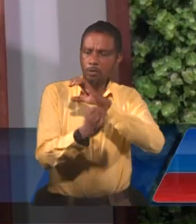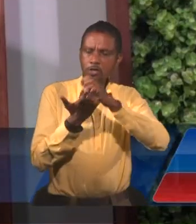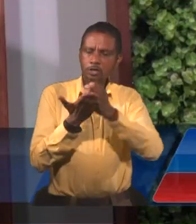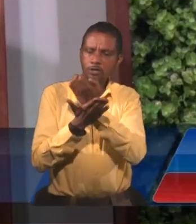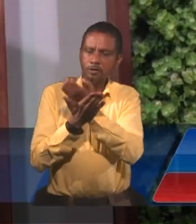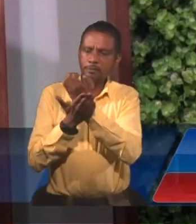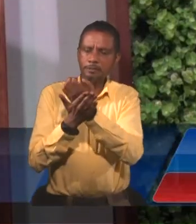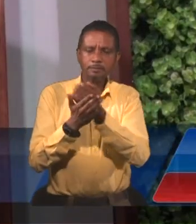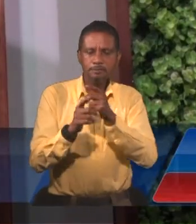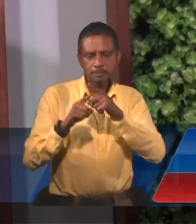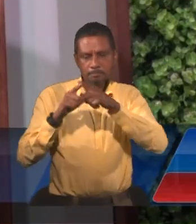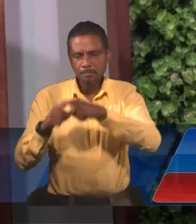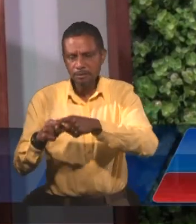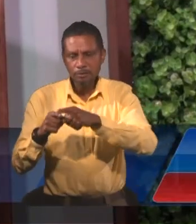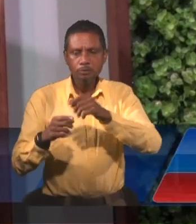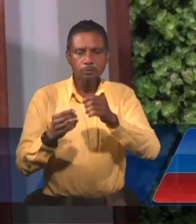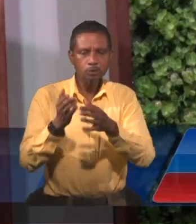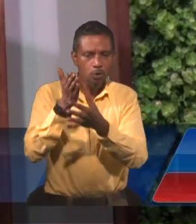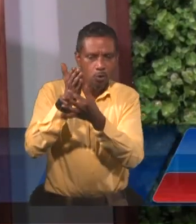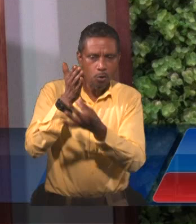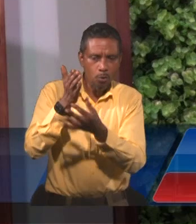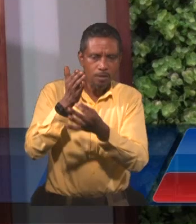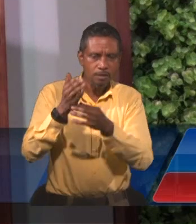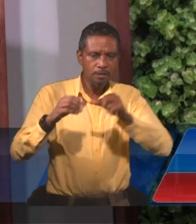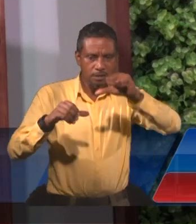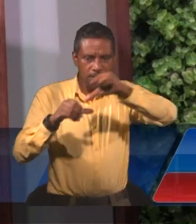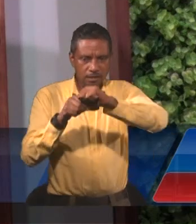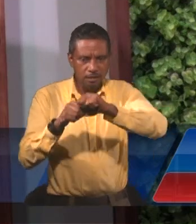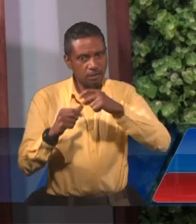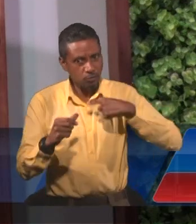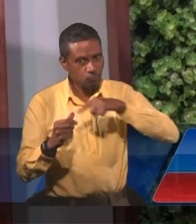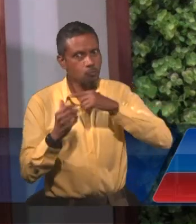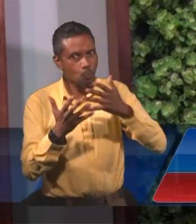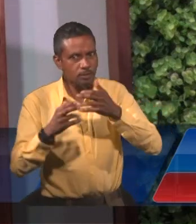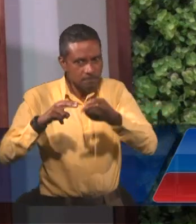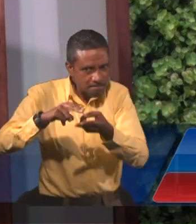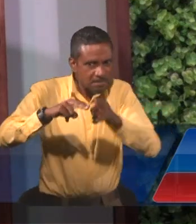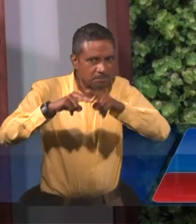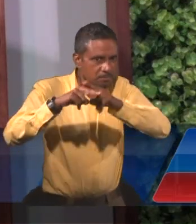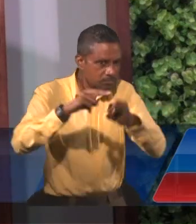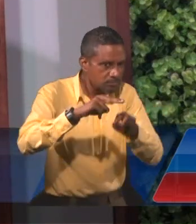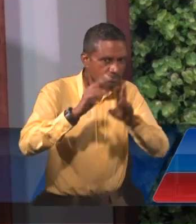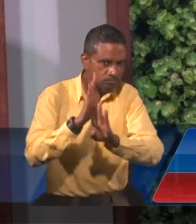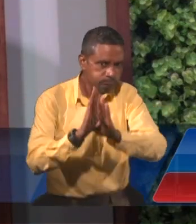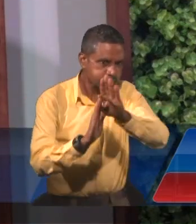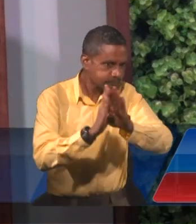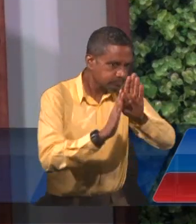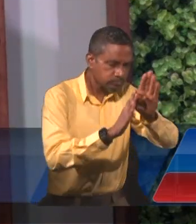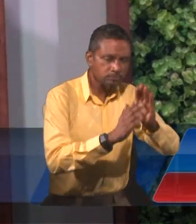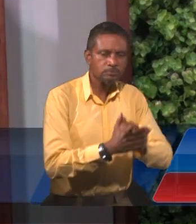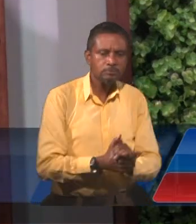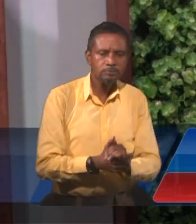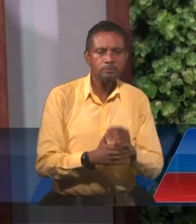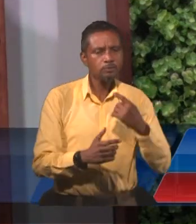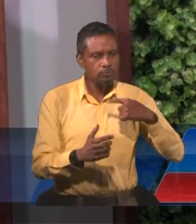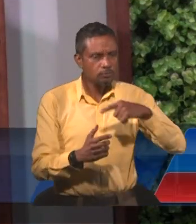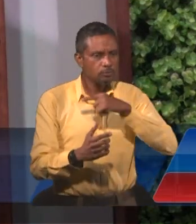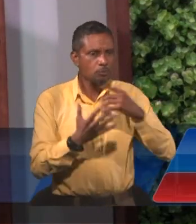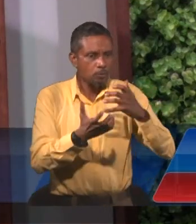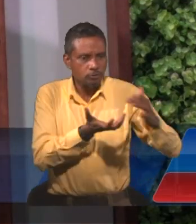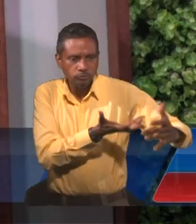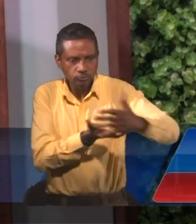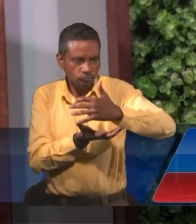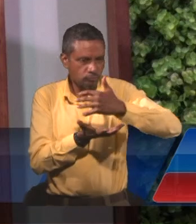are committed to developing it and to earning the revenue streams to be able to provide decent standards of living for